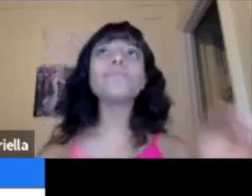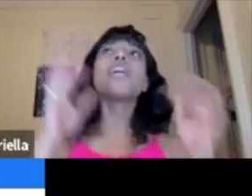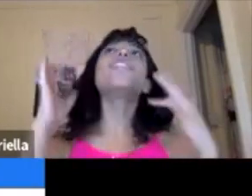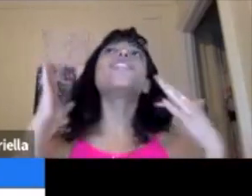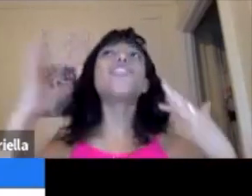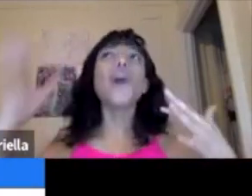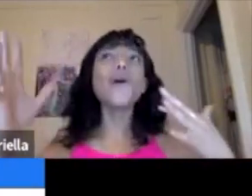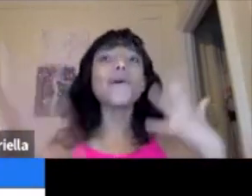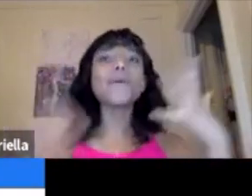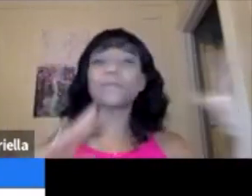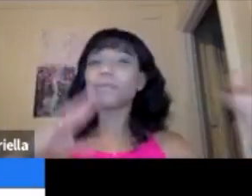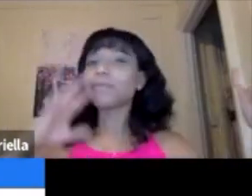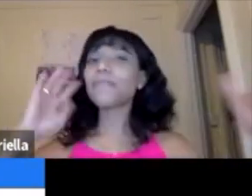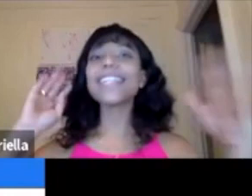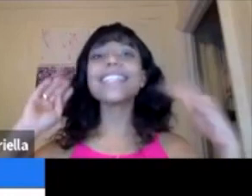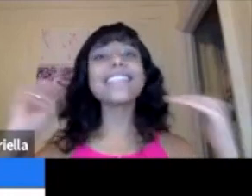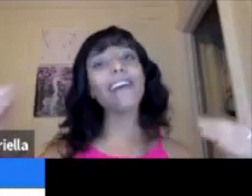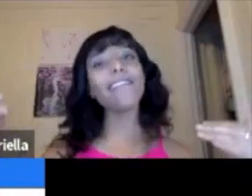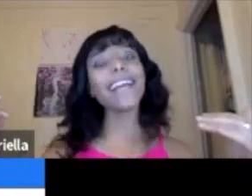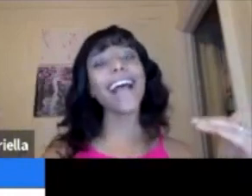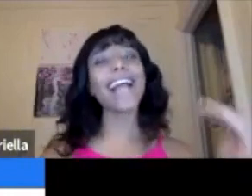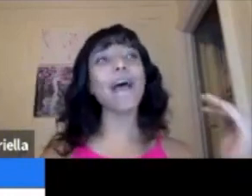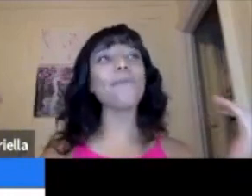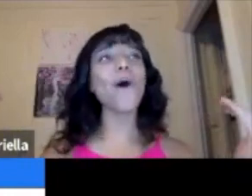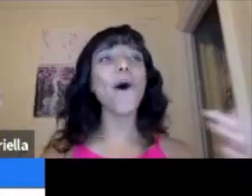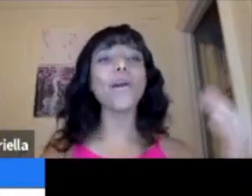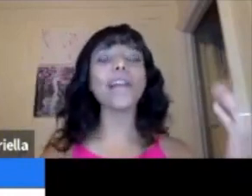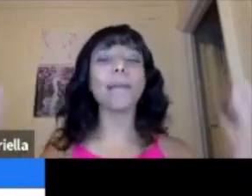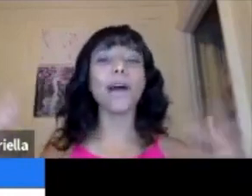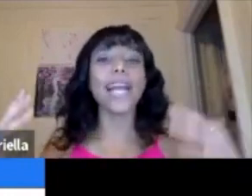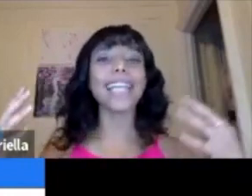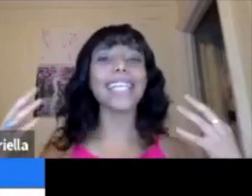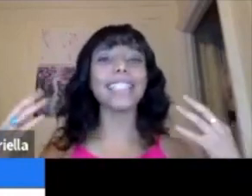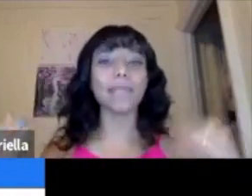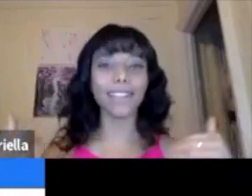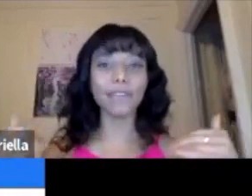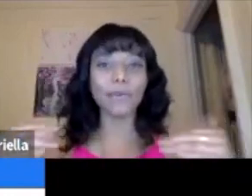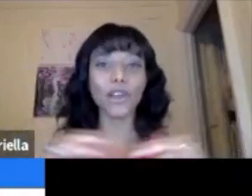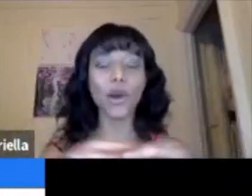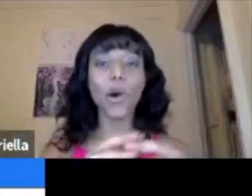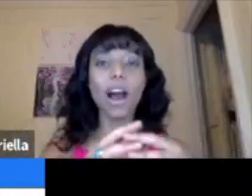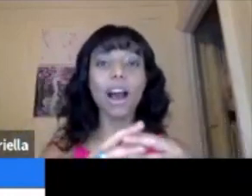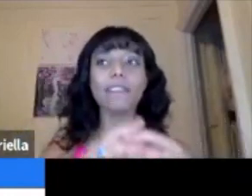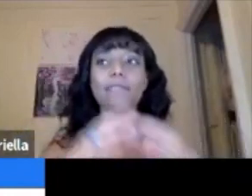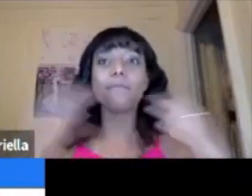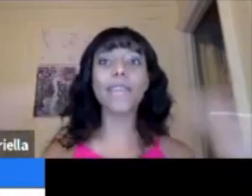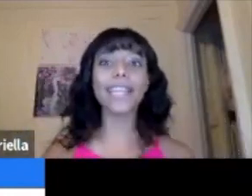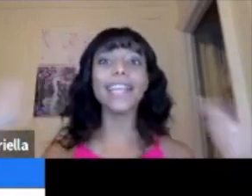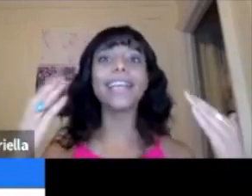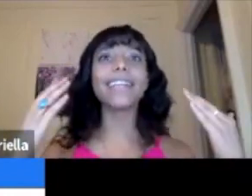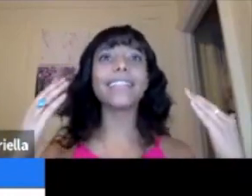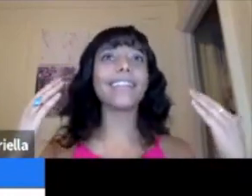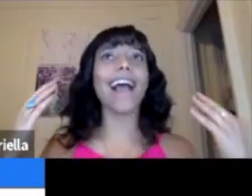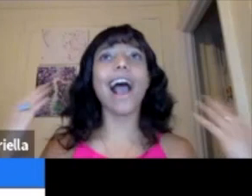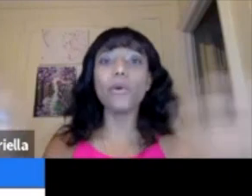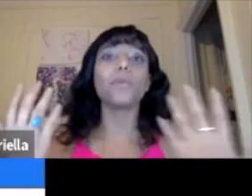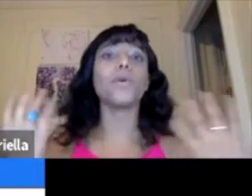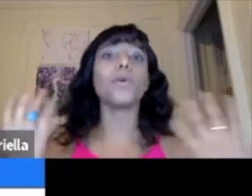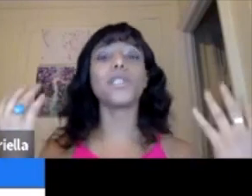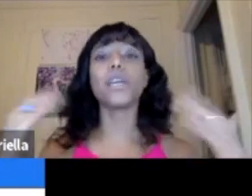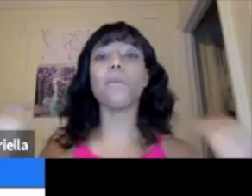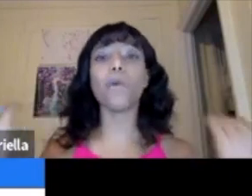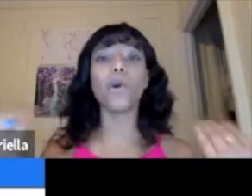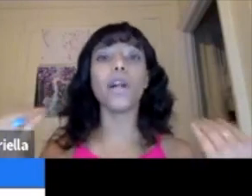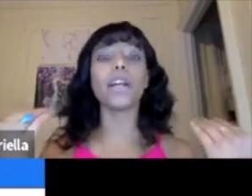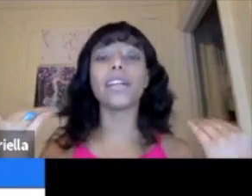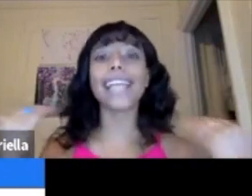other? So stuff like that. I'm all about accessibility with the goal of making our